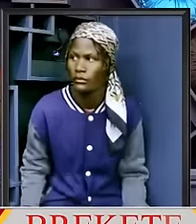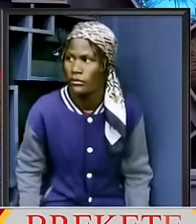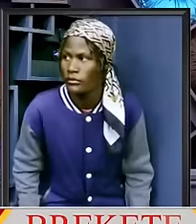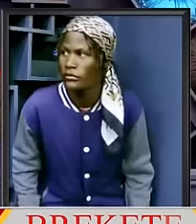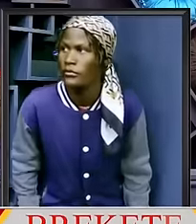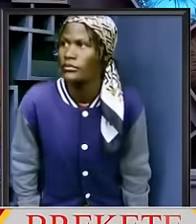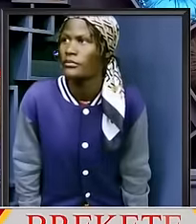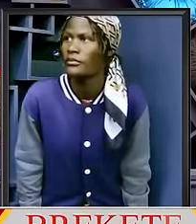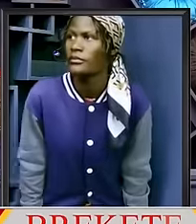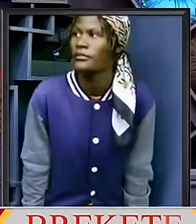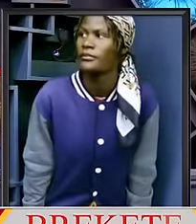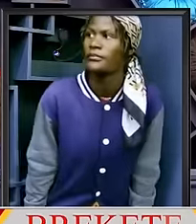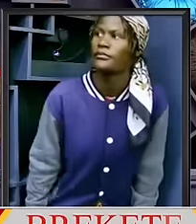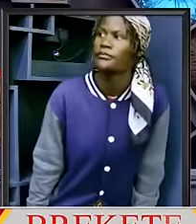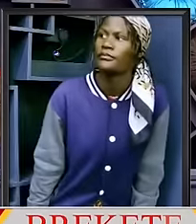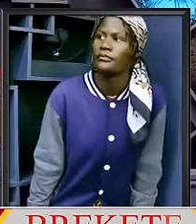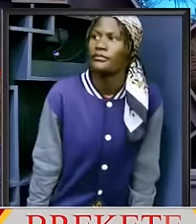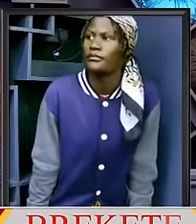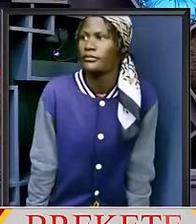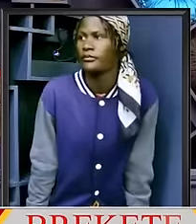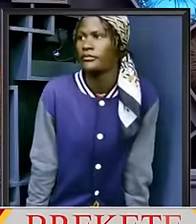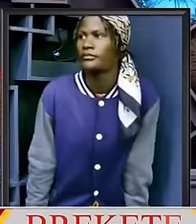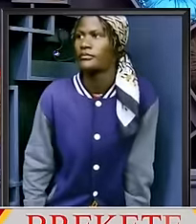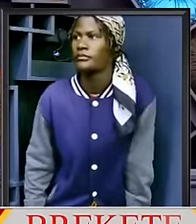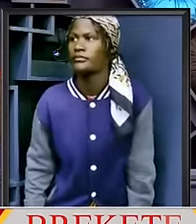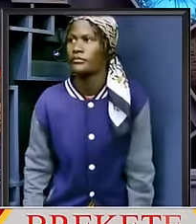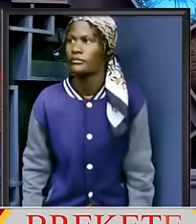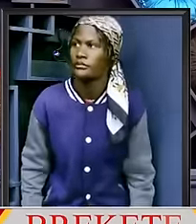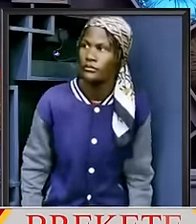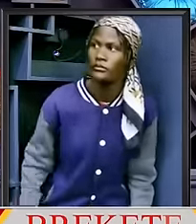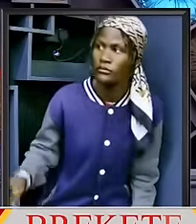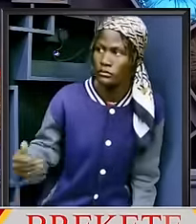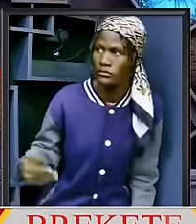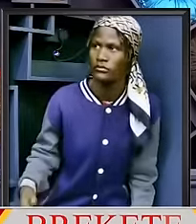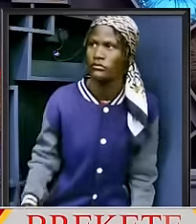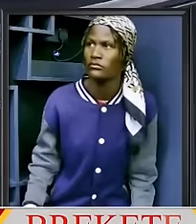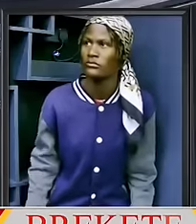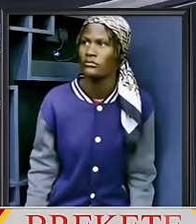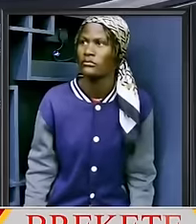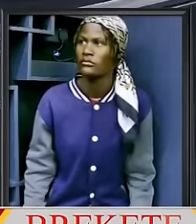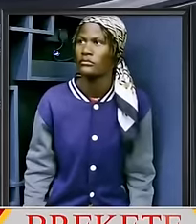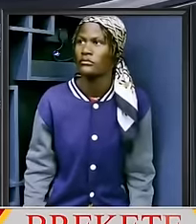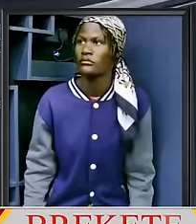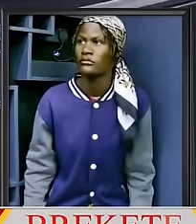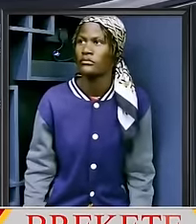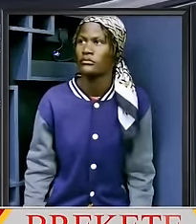here. Yes, morning. Come on in.